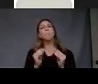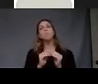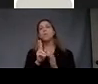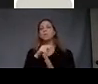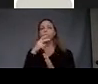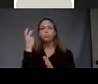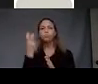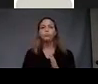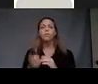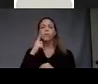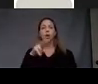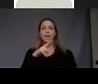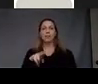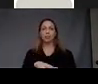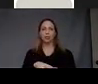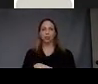awake.